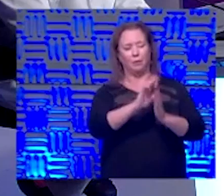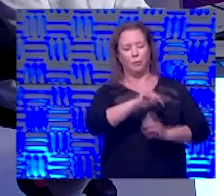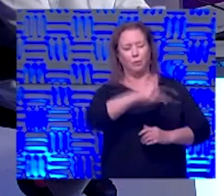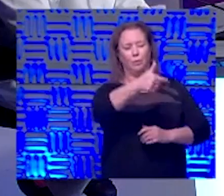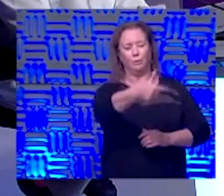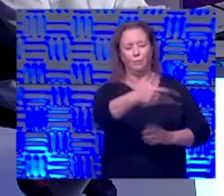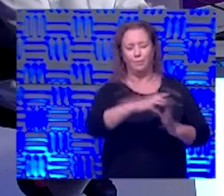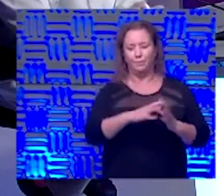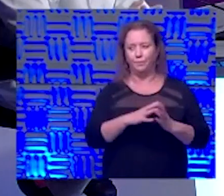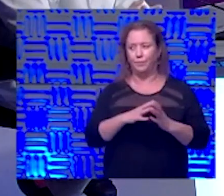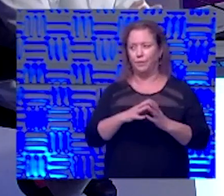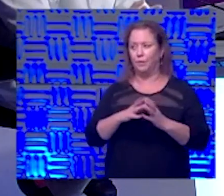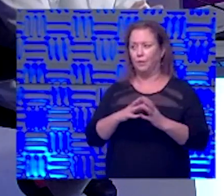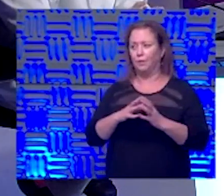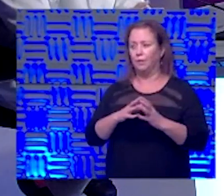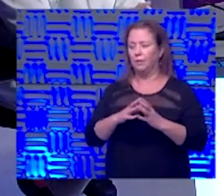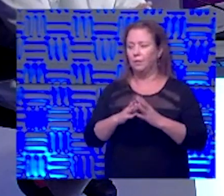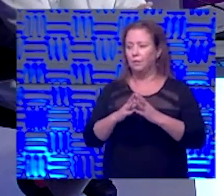this.